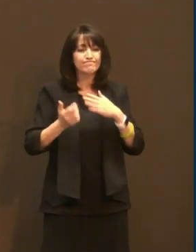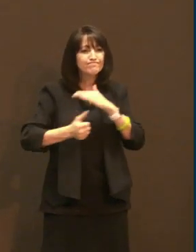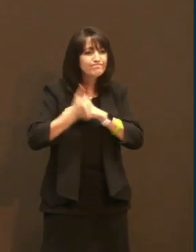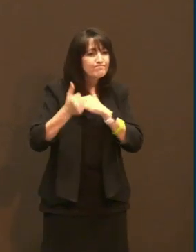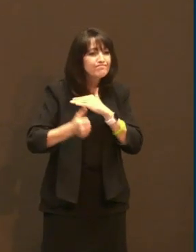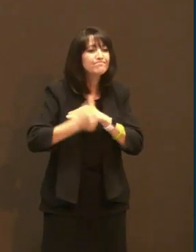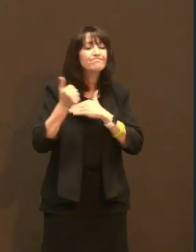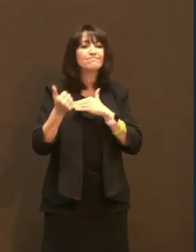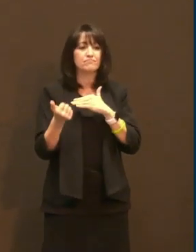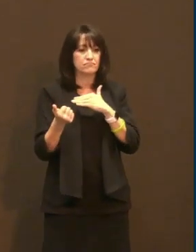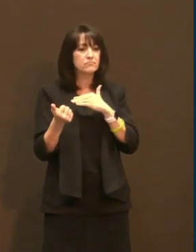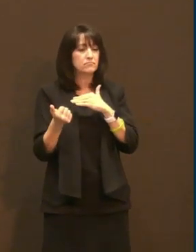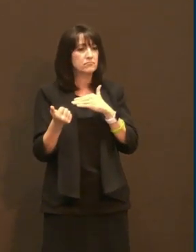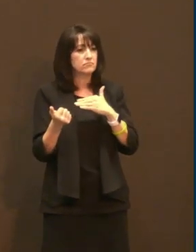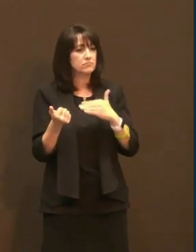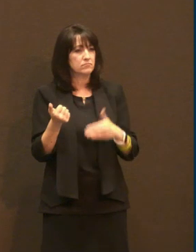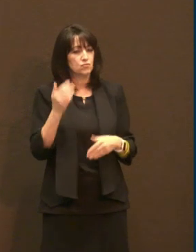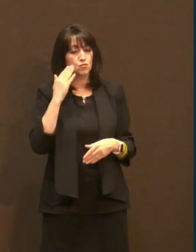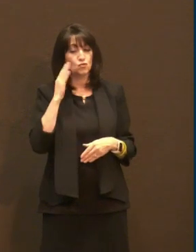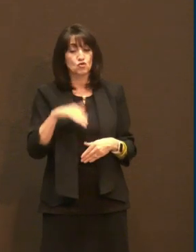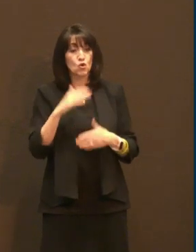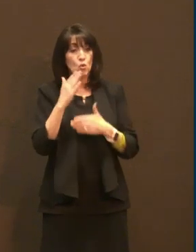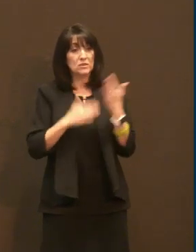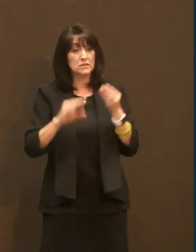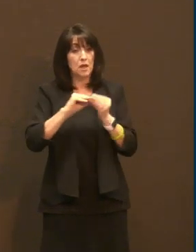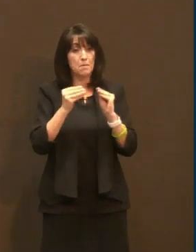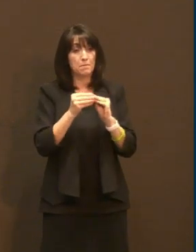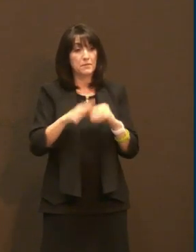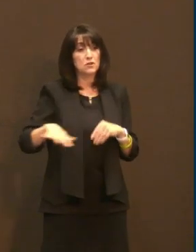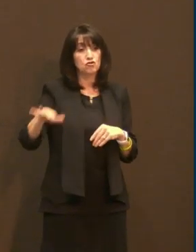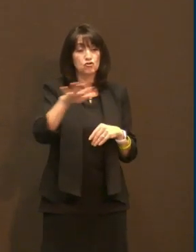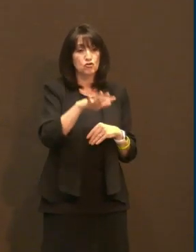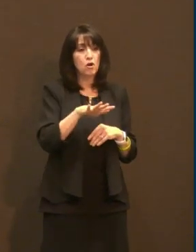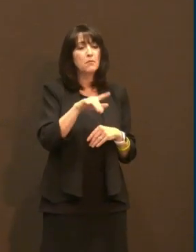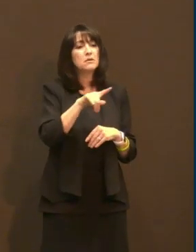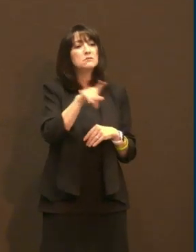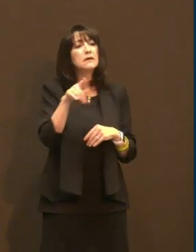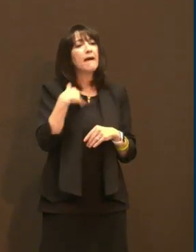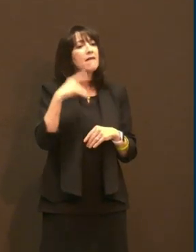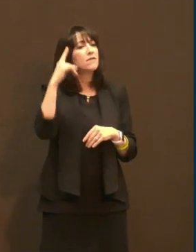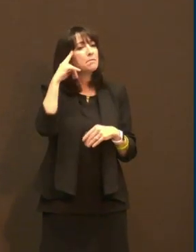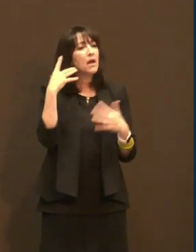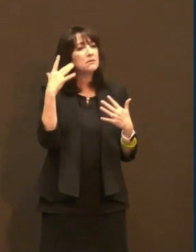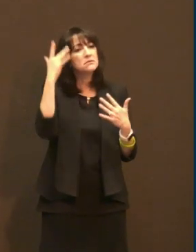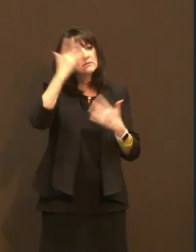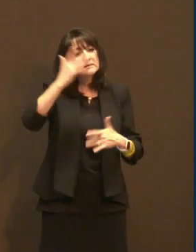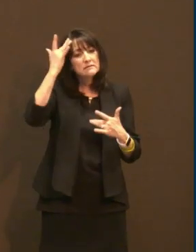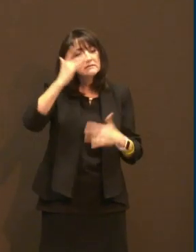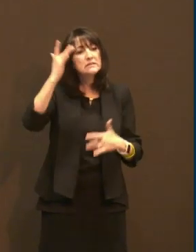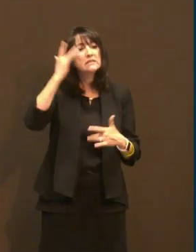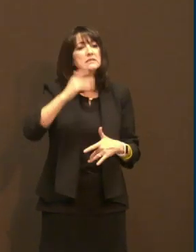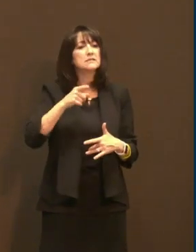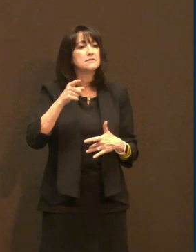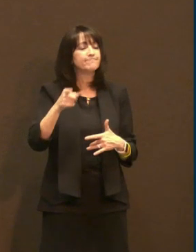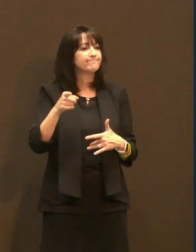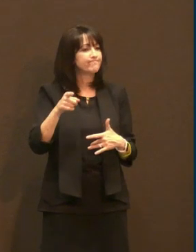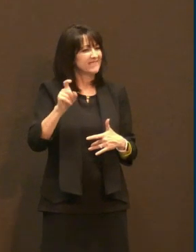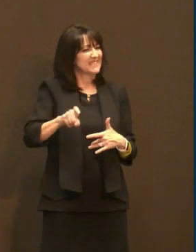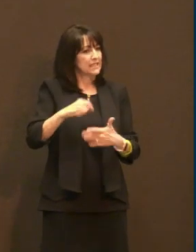230 or thereabouts are individuals that have a mental illness, as well as